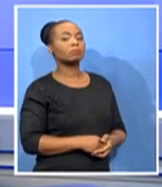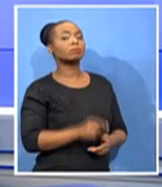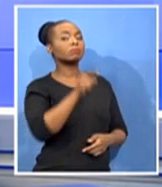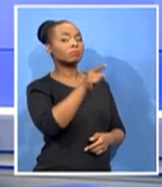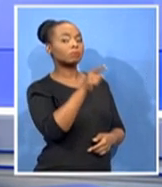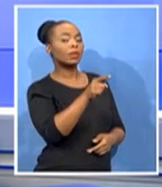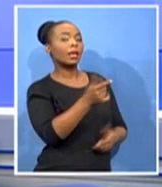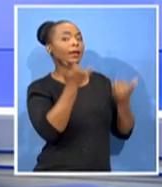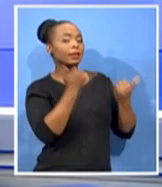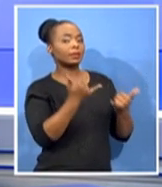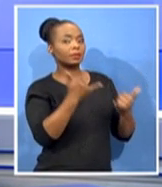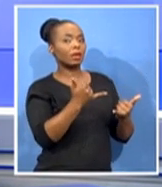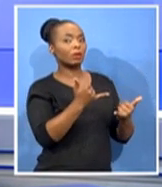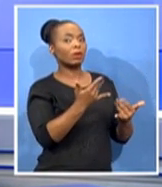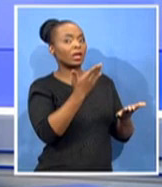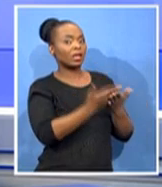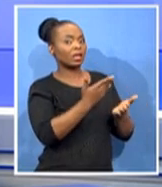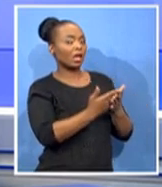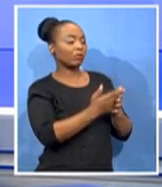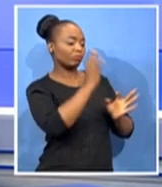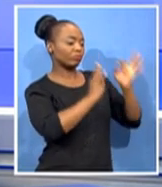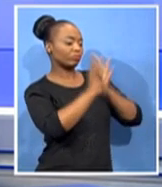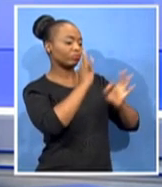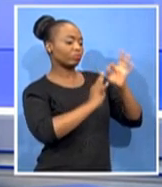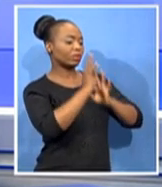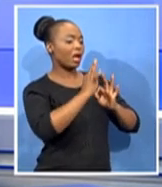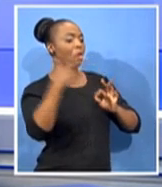not the firearms that were used, whether they were licensed?